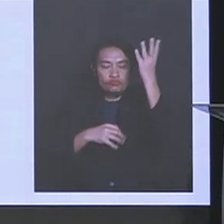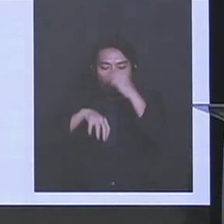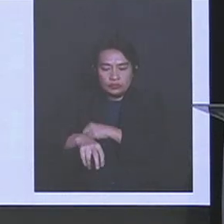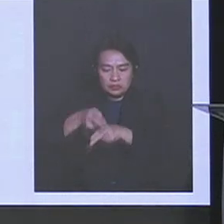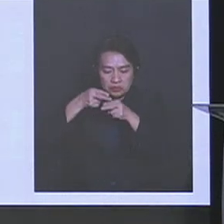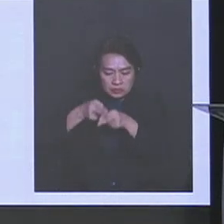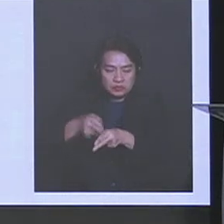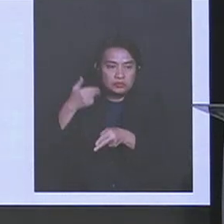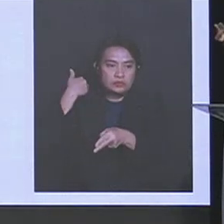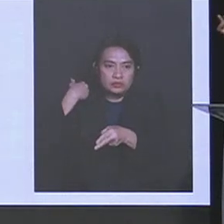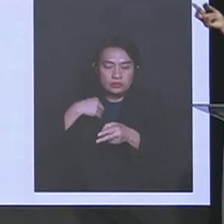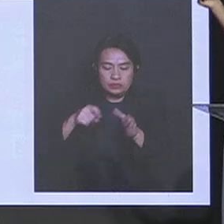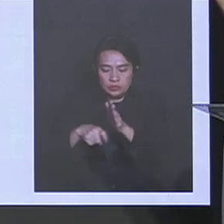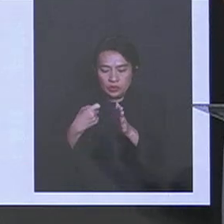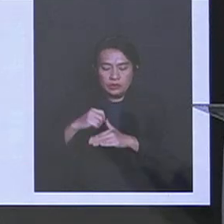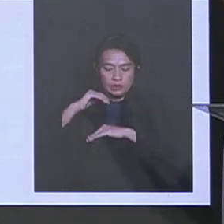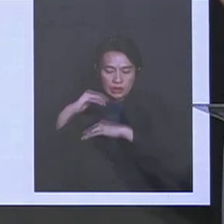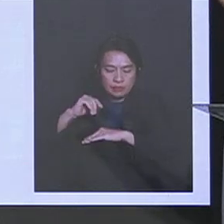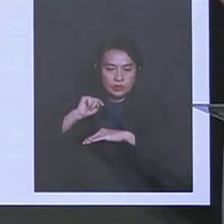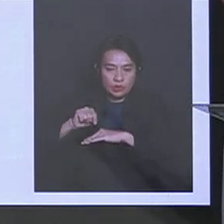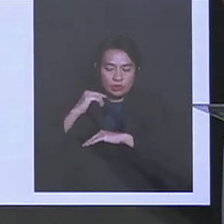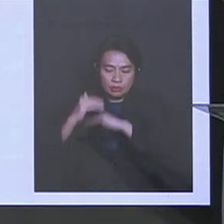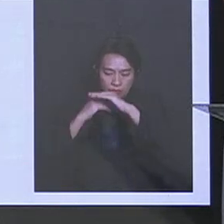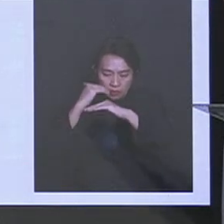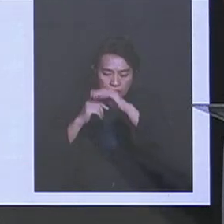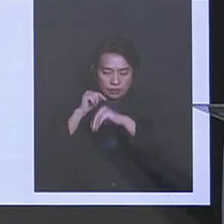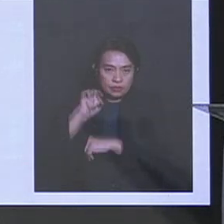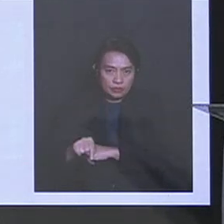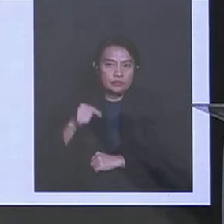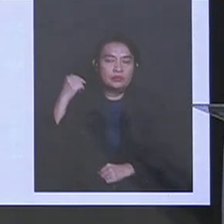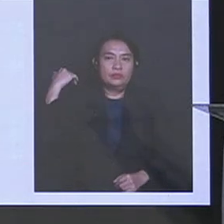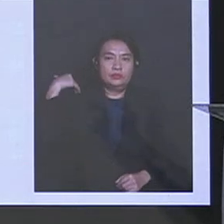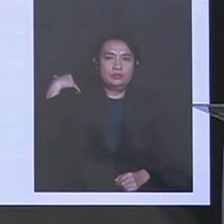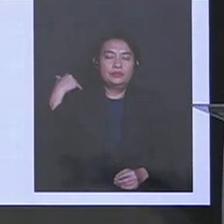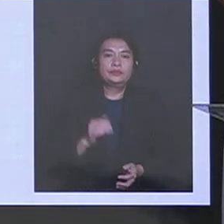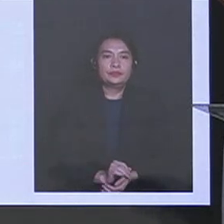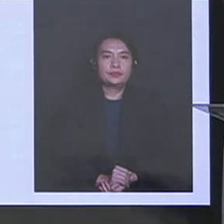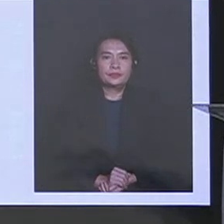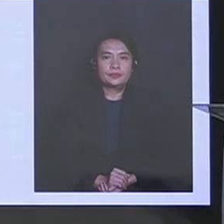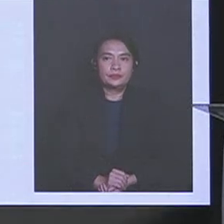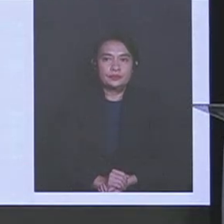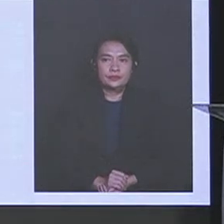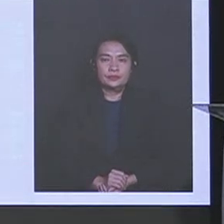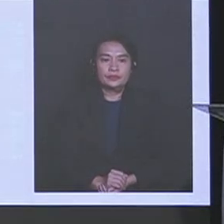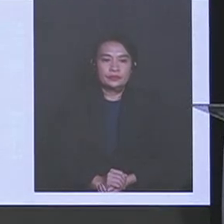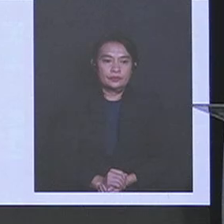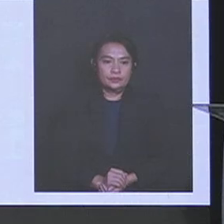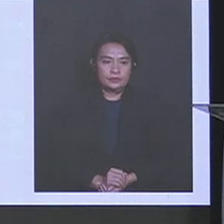property. So they wanted the whole structure torn down. And it was the previous mayor, Giuliani,